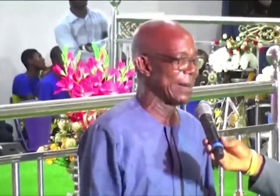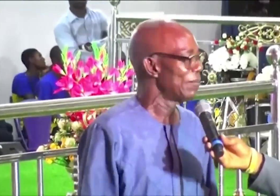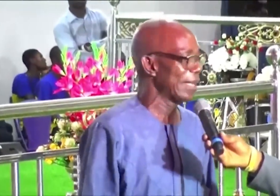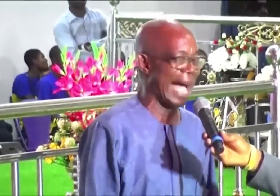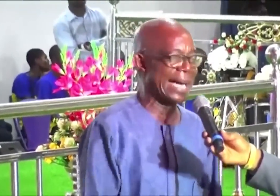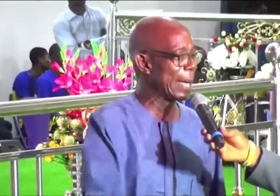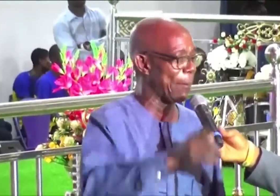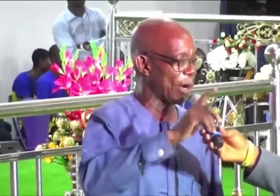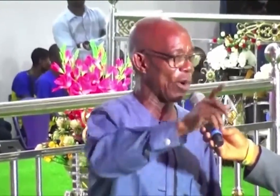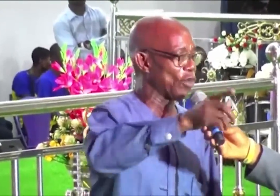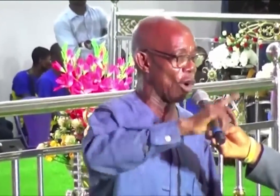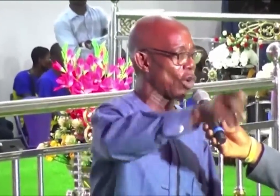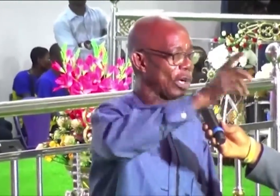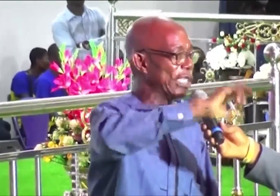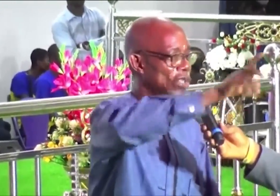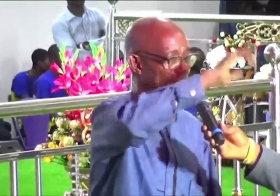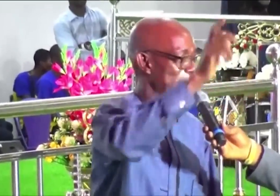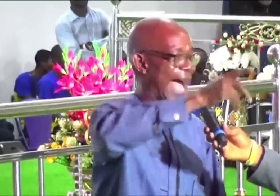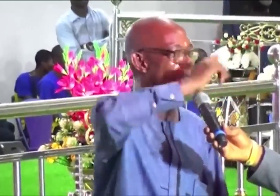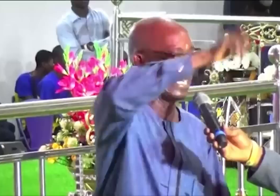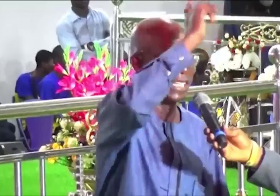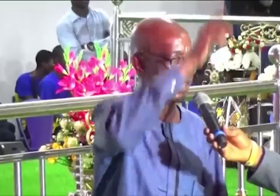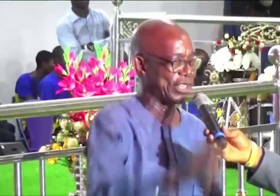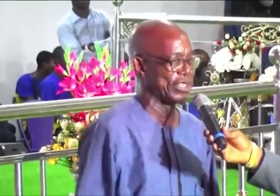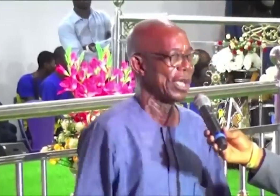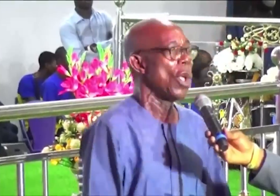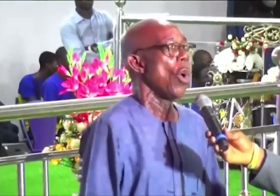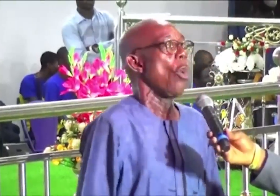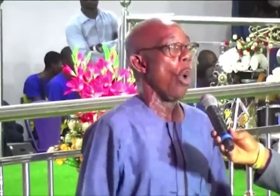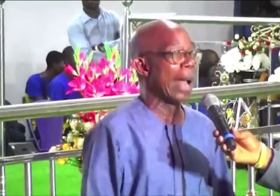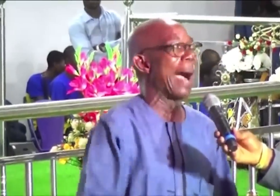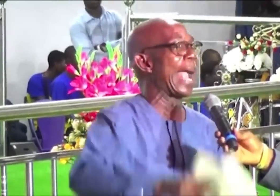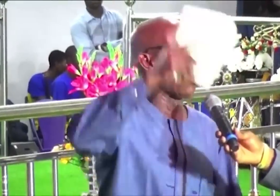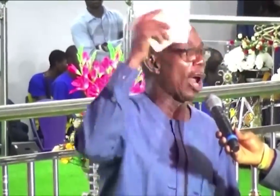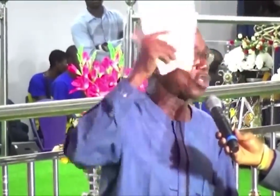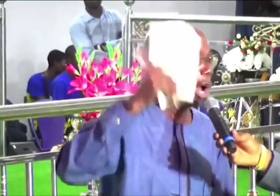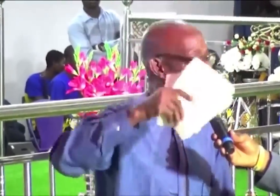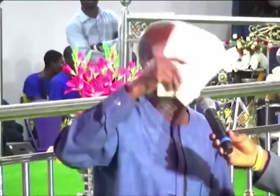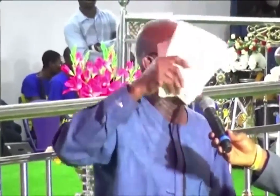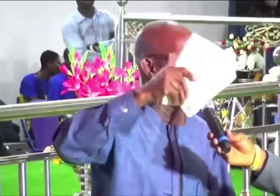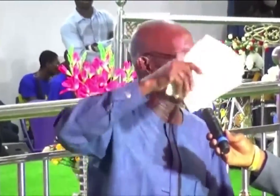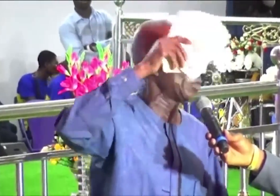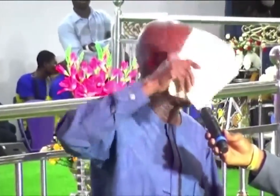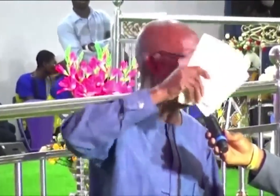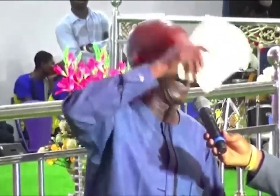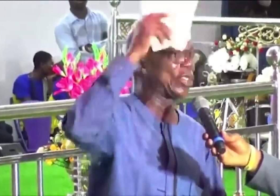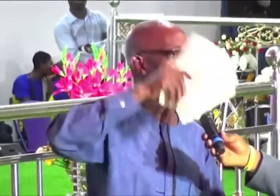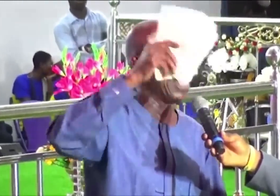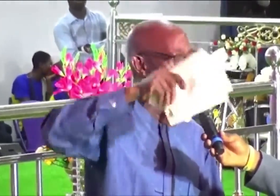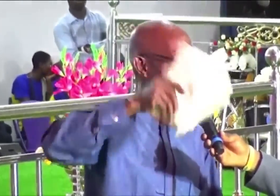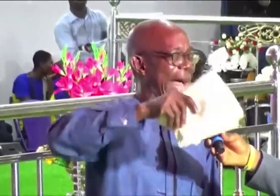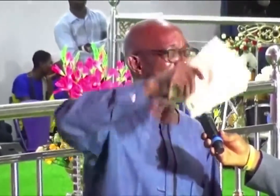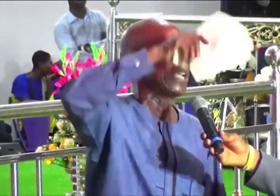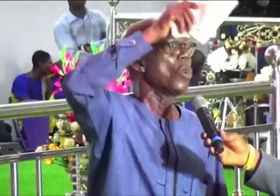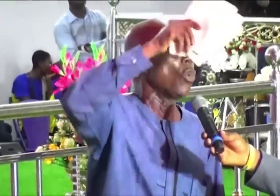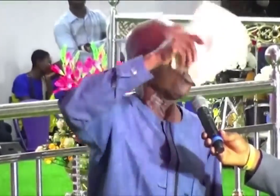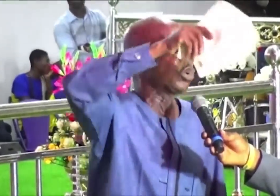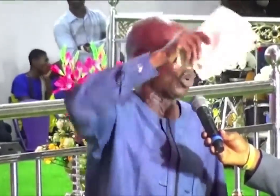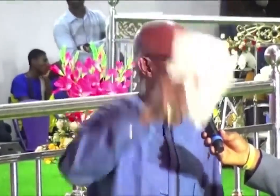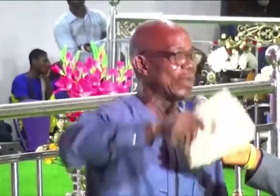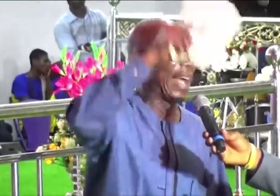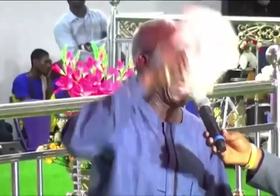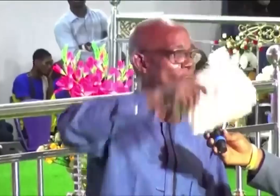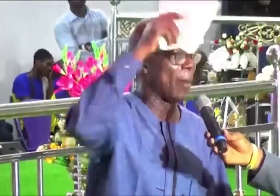say, that report of doctor is not mine. I reject it. What my God told me, Baba Shebioba told me, was that We